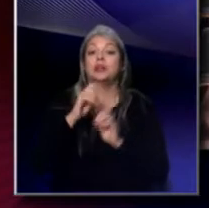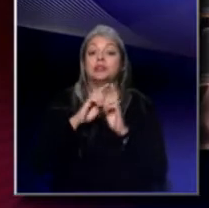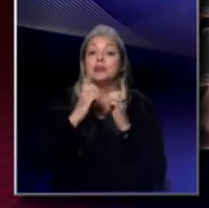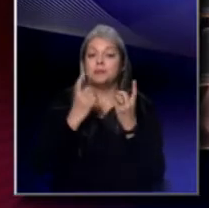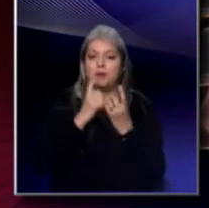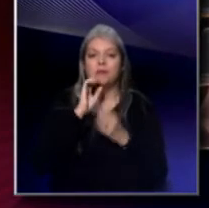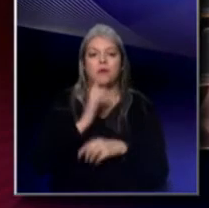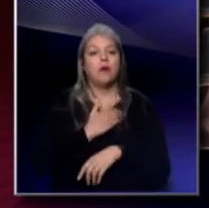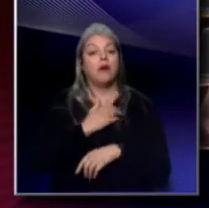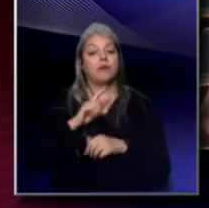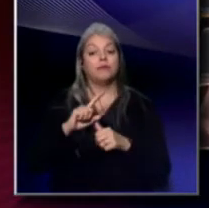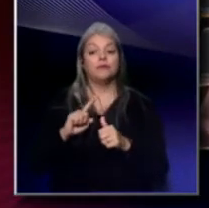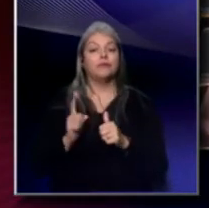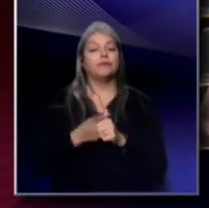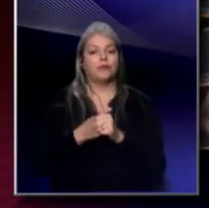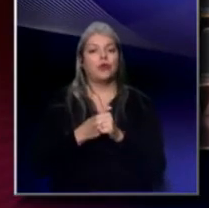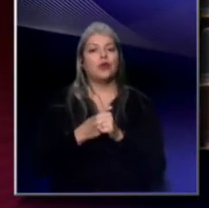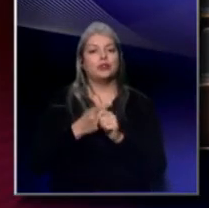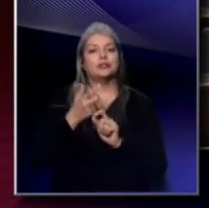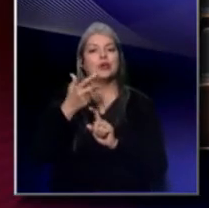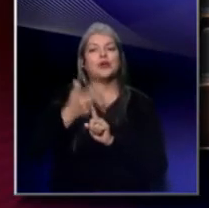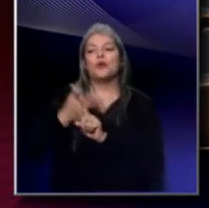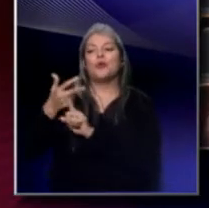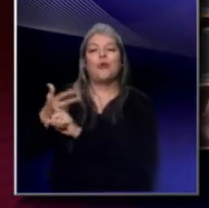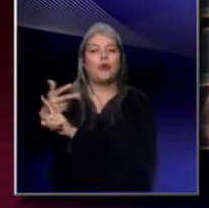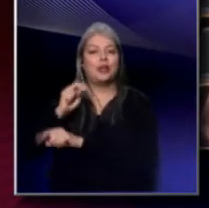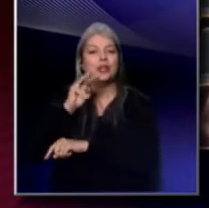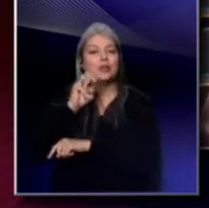for our first quarterly newsletter. Hope you enjoy.